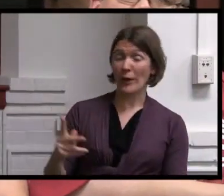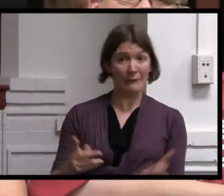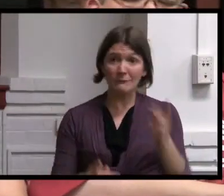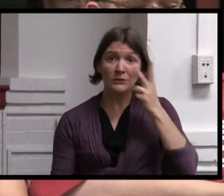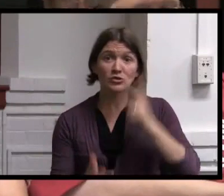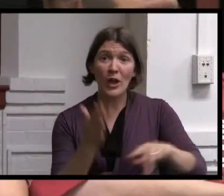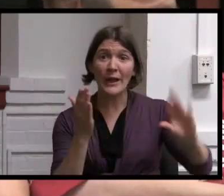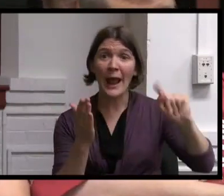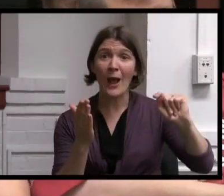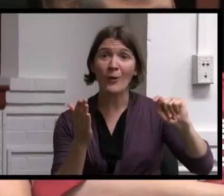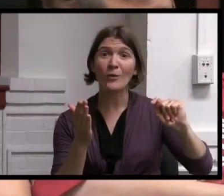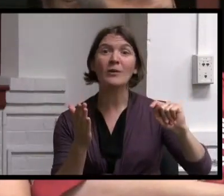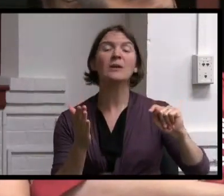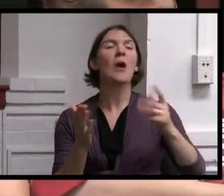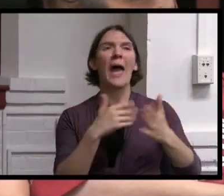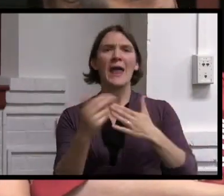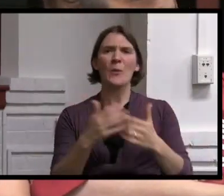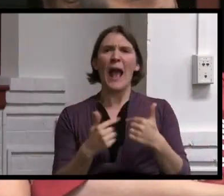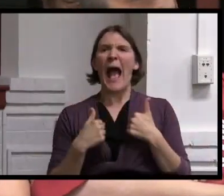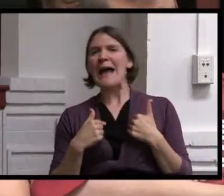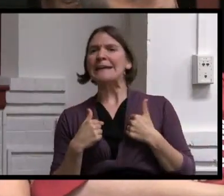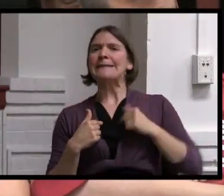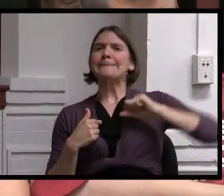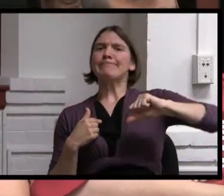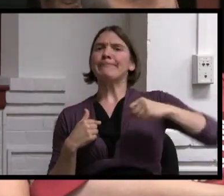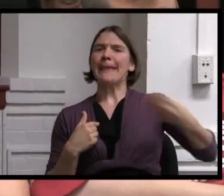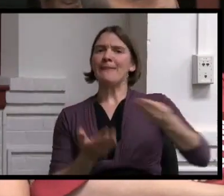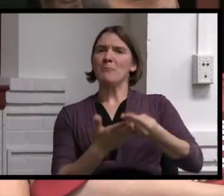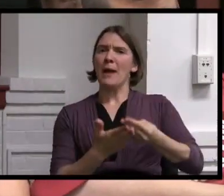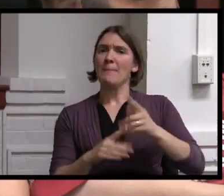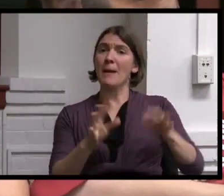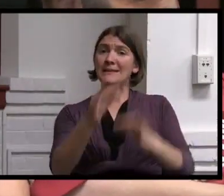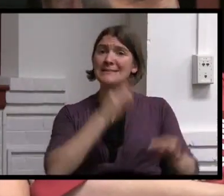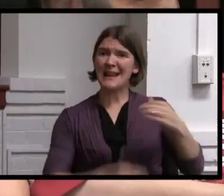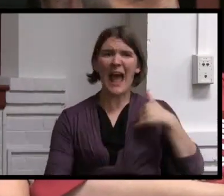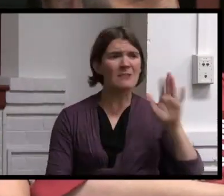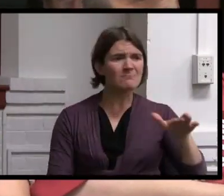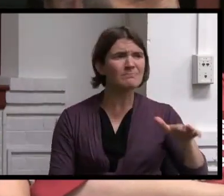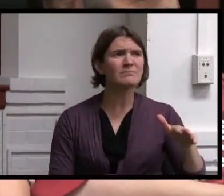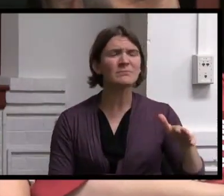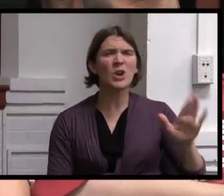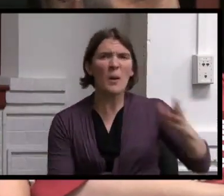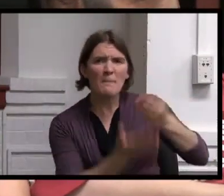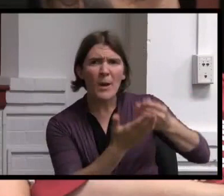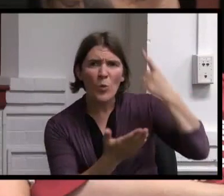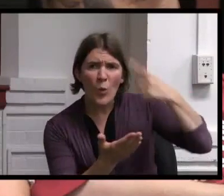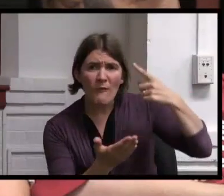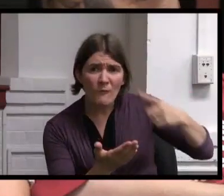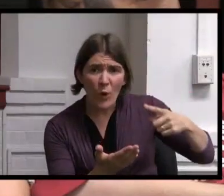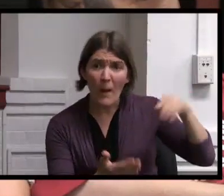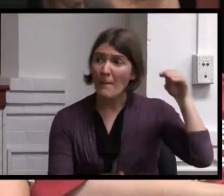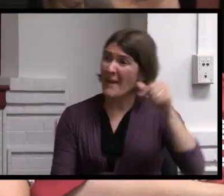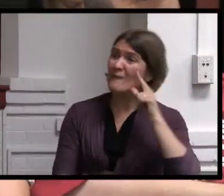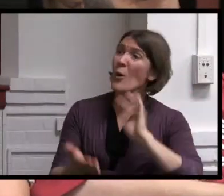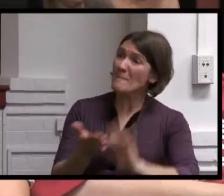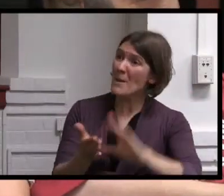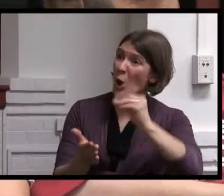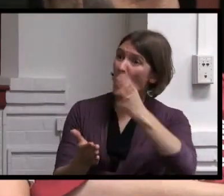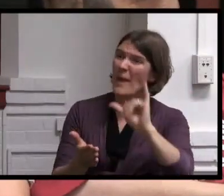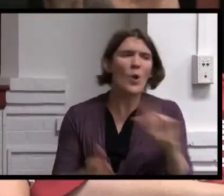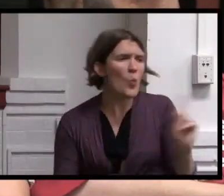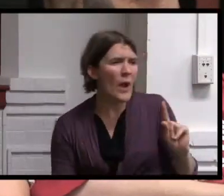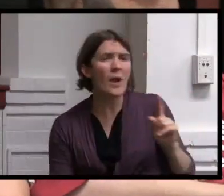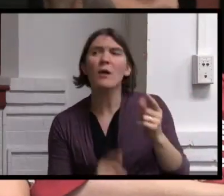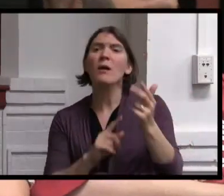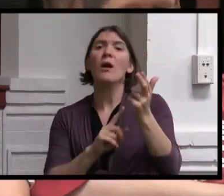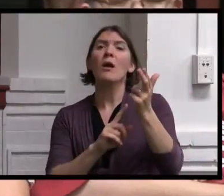out. So I generally don't give money, but I said, so what's it for the copay? Okay, where is it? Hotel